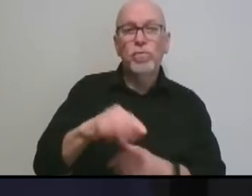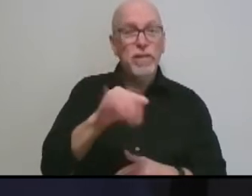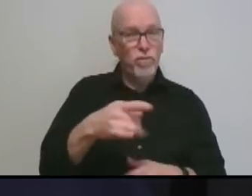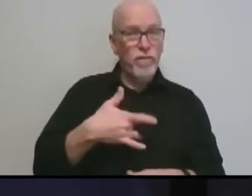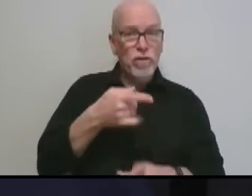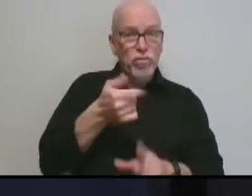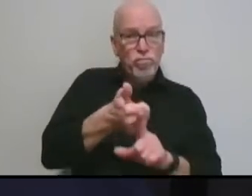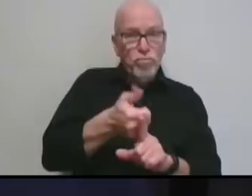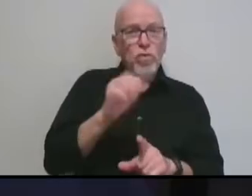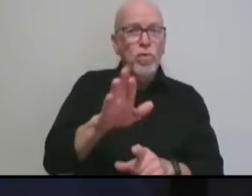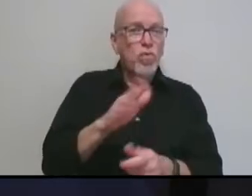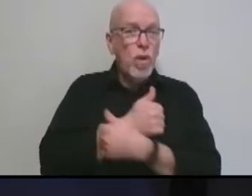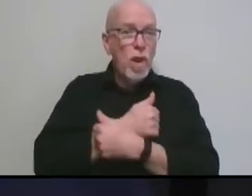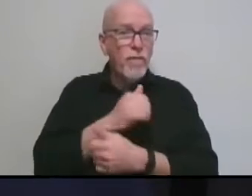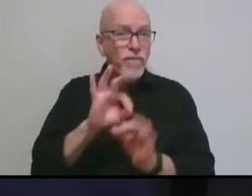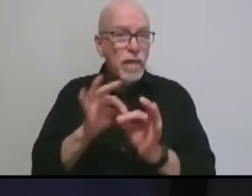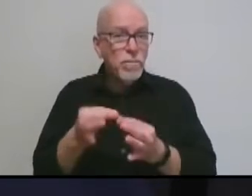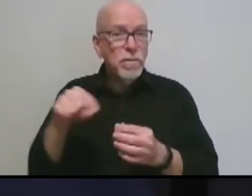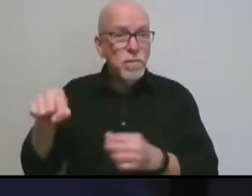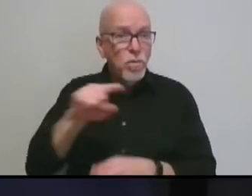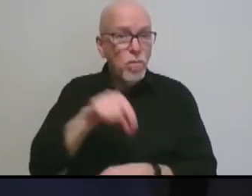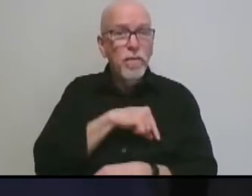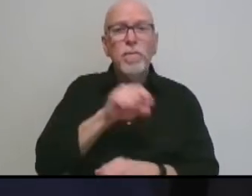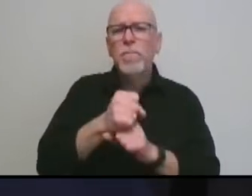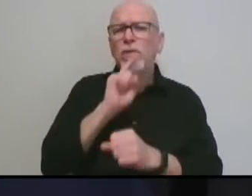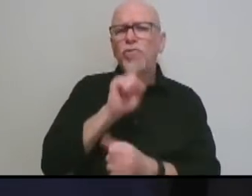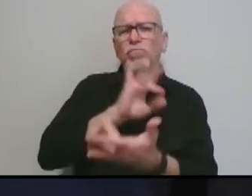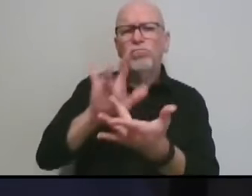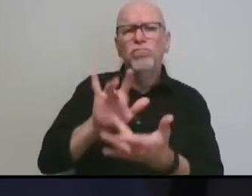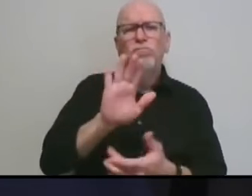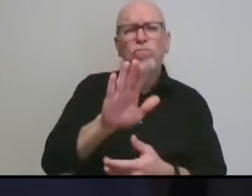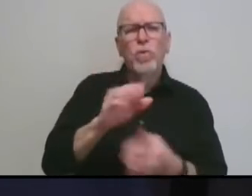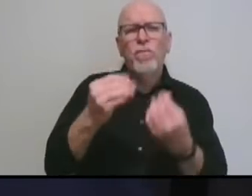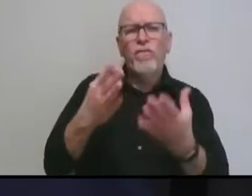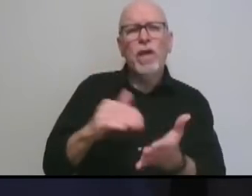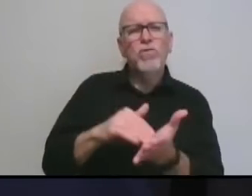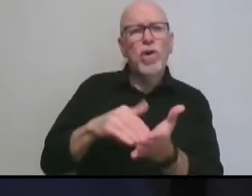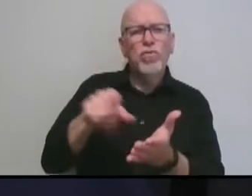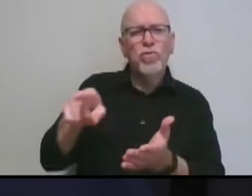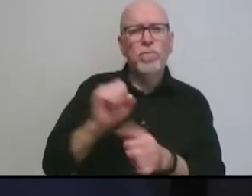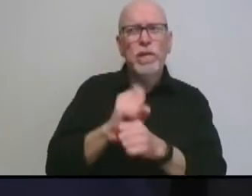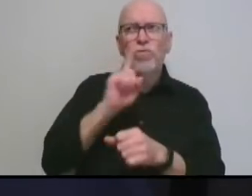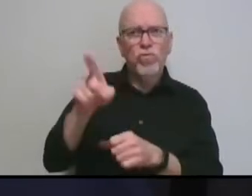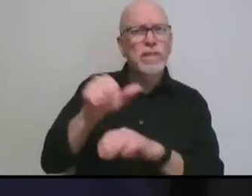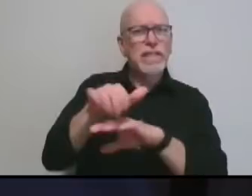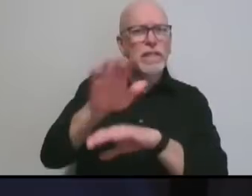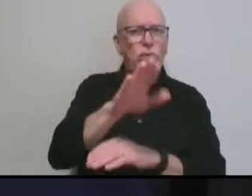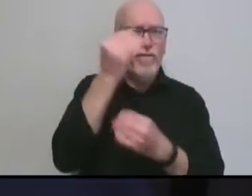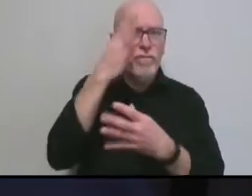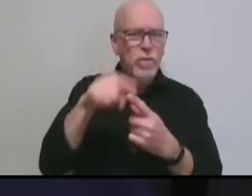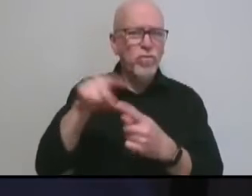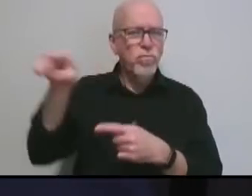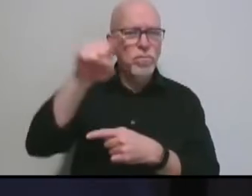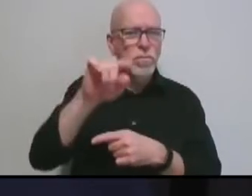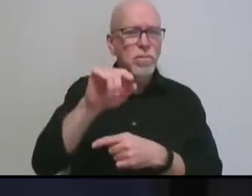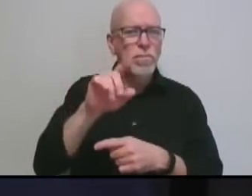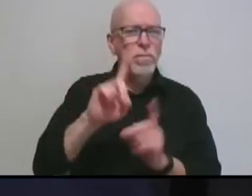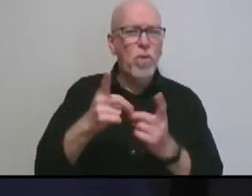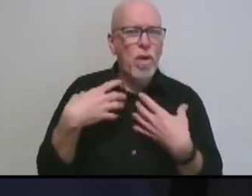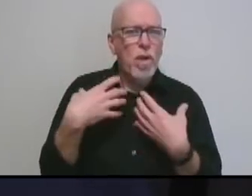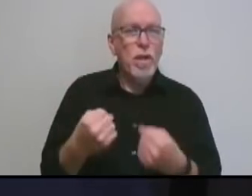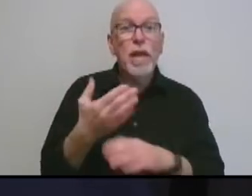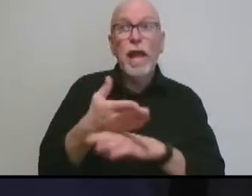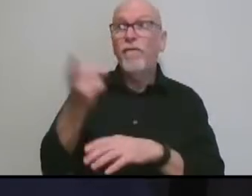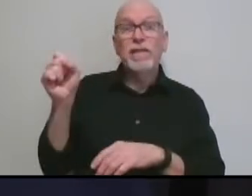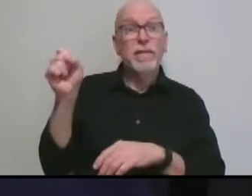your loved one qualifies, it is appropriate to reach out to your provider to ensure that they are submitting your information. After the information is